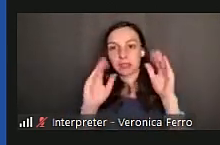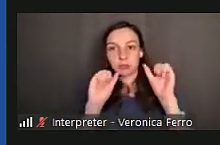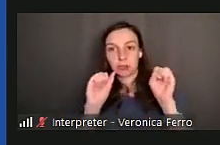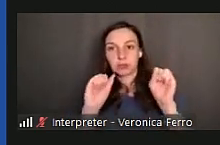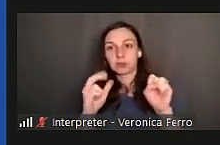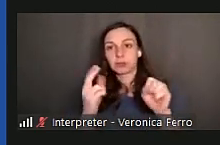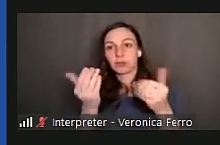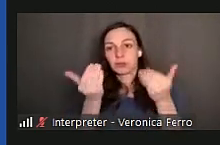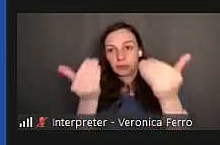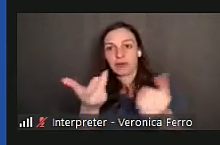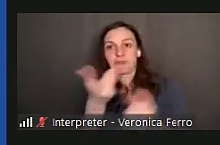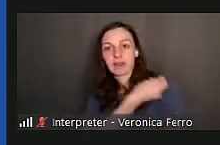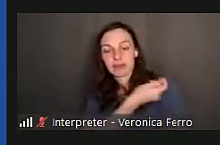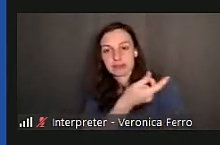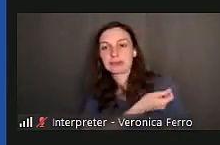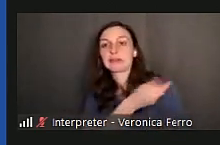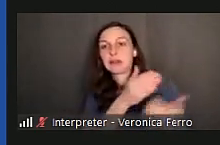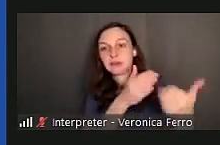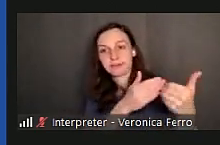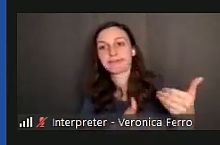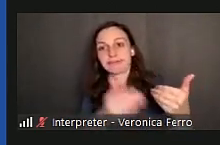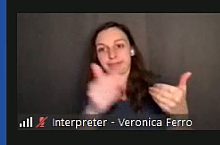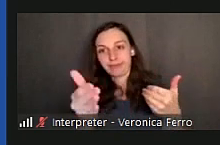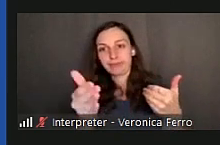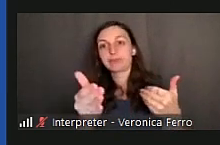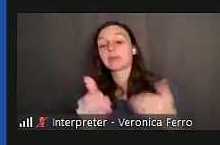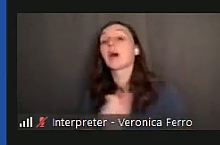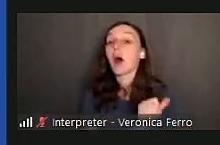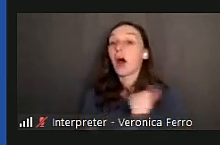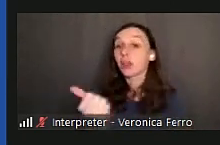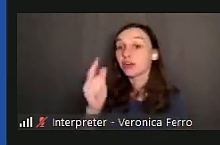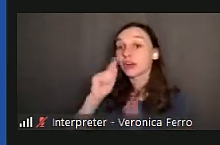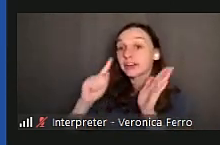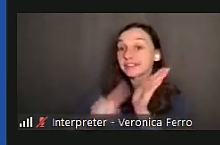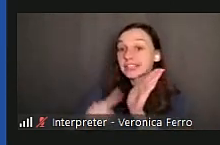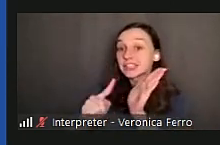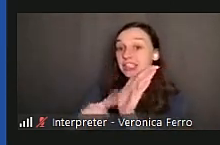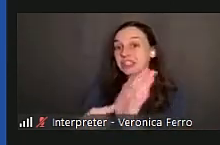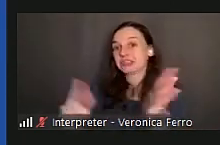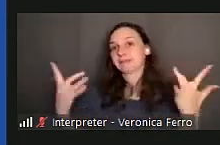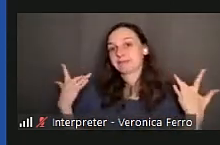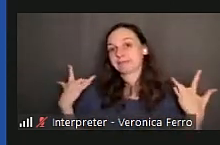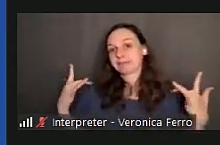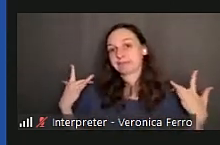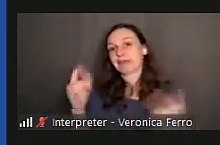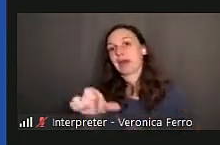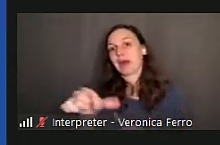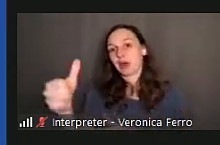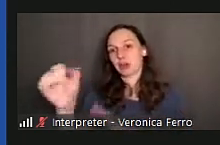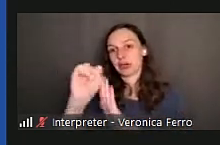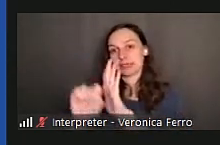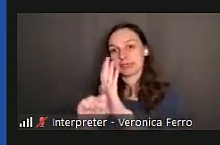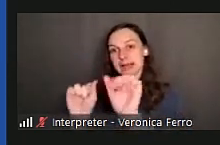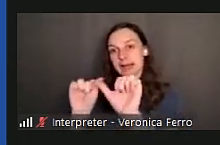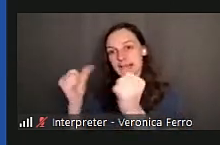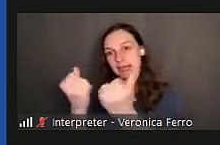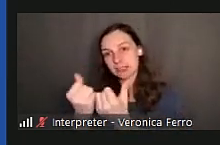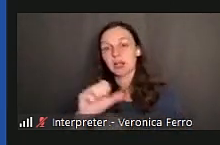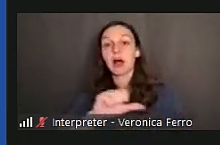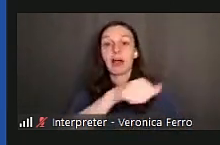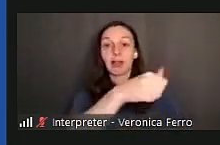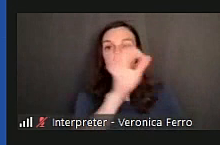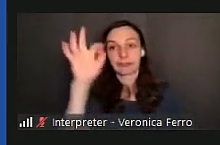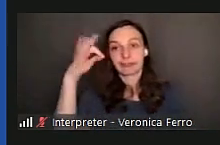ongoing investigations, I would have to defer that to other state agencies. And other federal agencies that is outside of CDPHE's